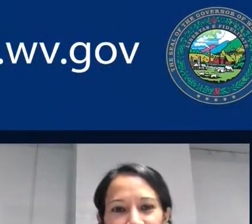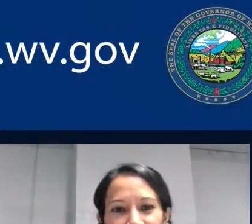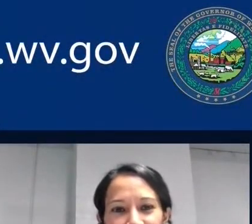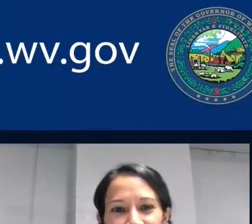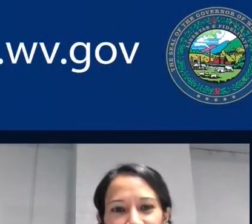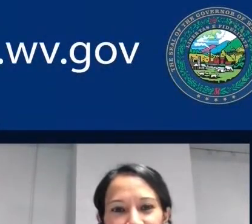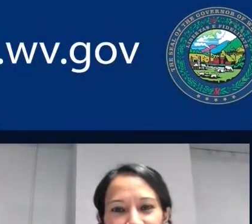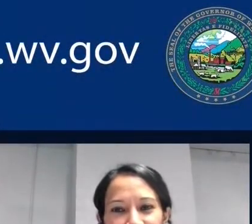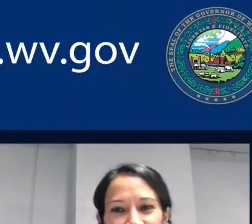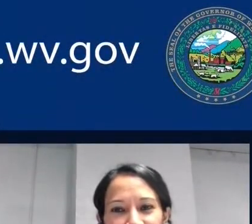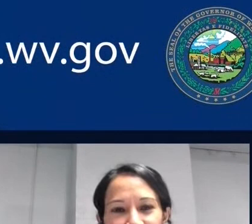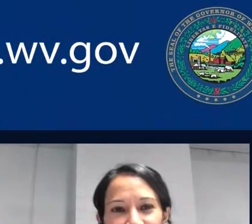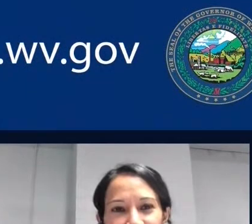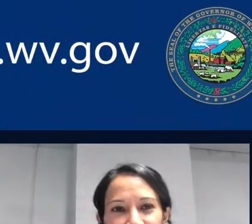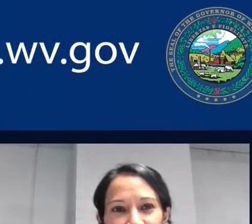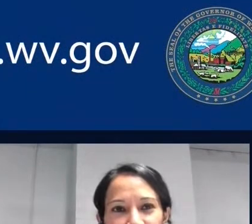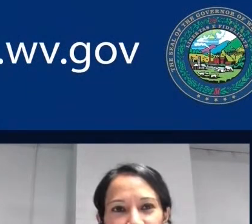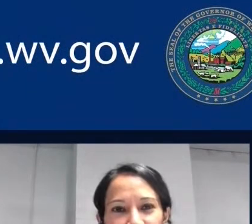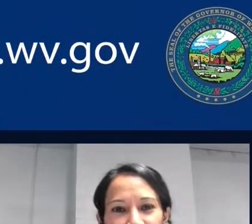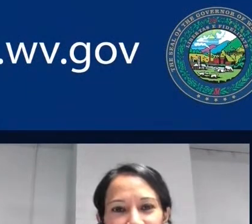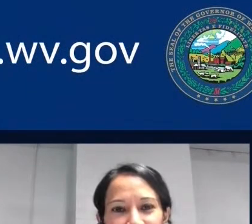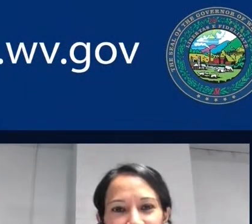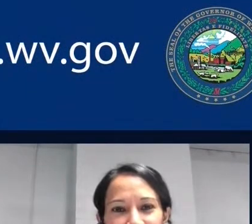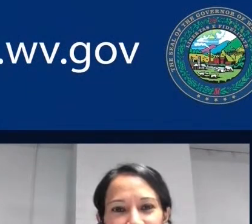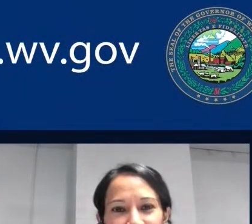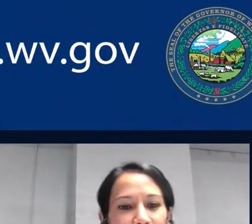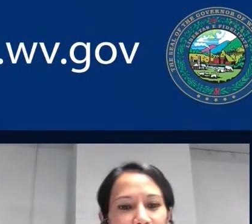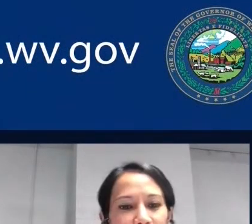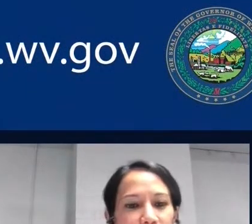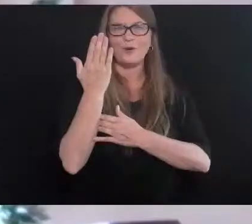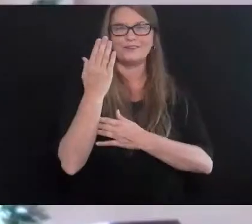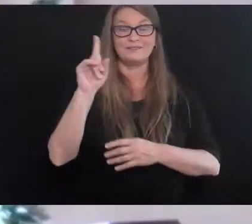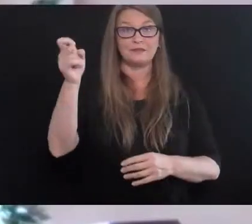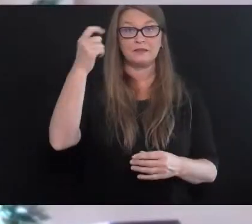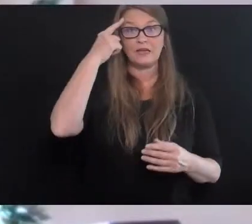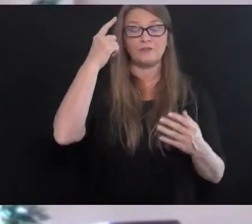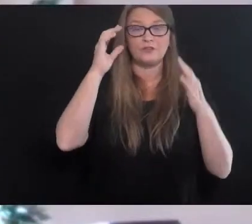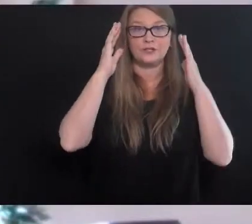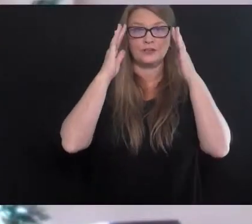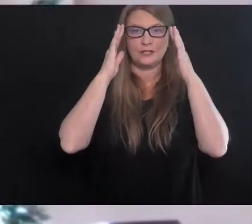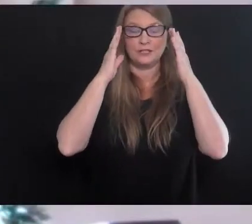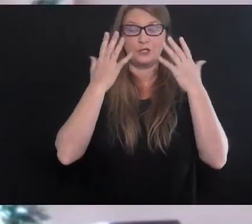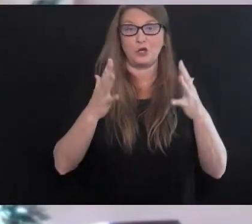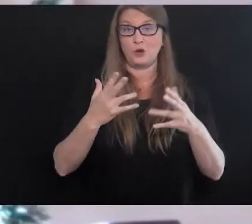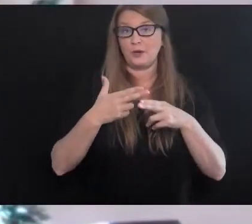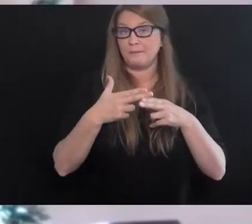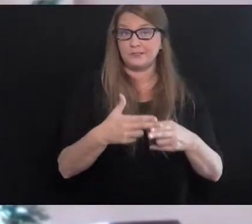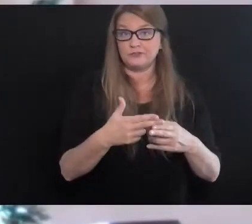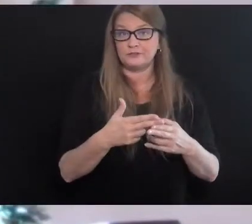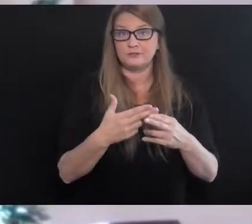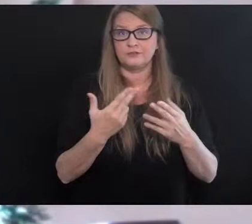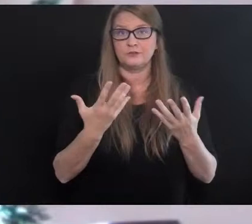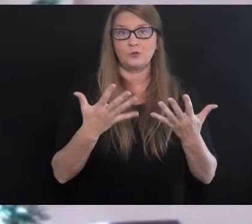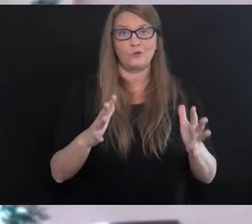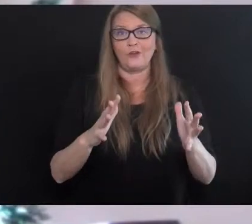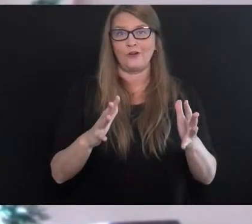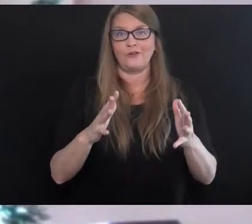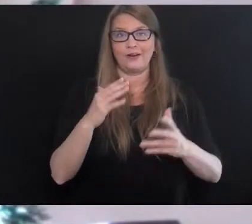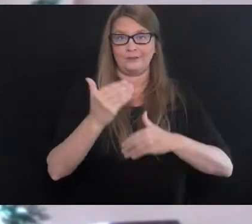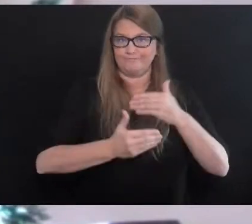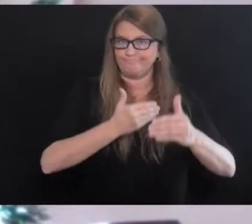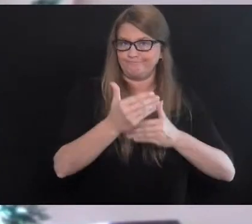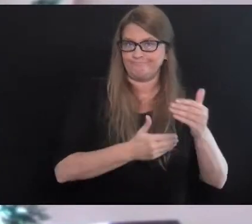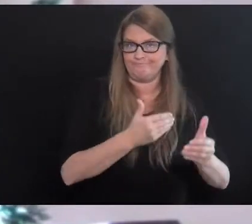czar. Well, good morning. As the governor said, we have gone through